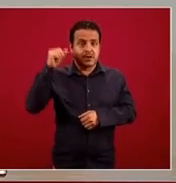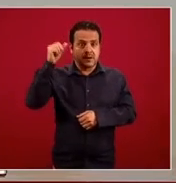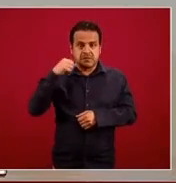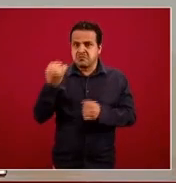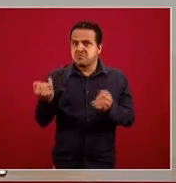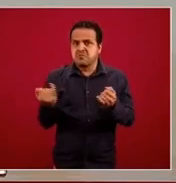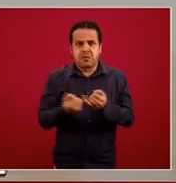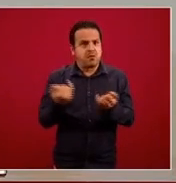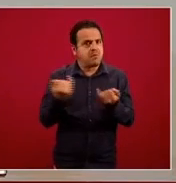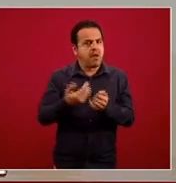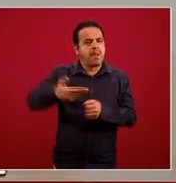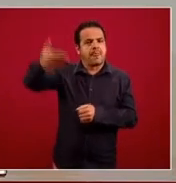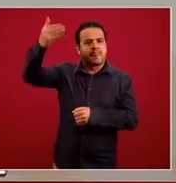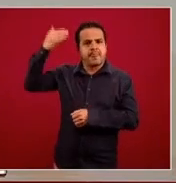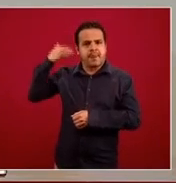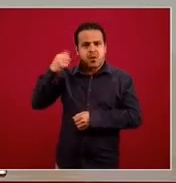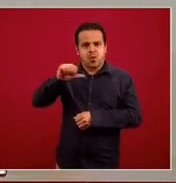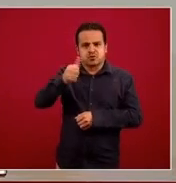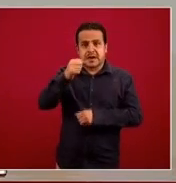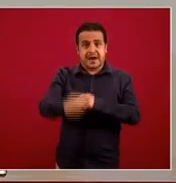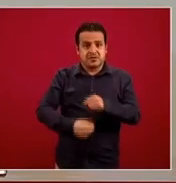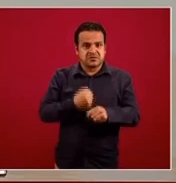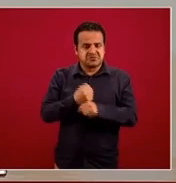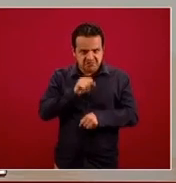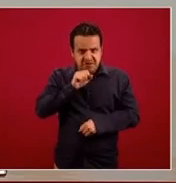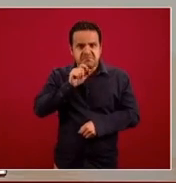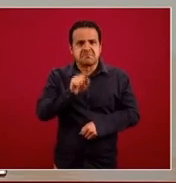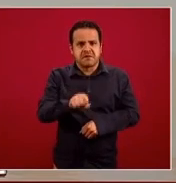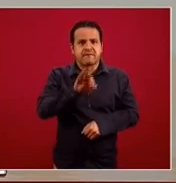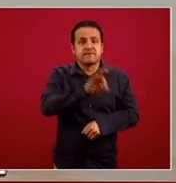epidemiology in Mexico and in the world.